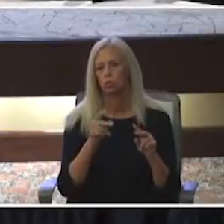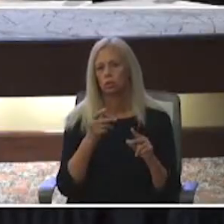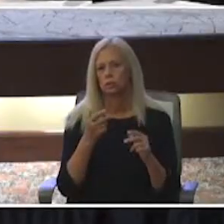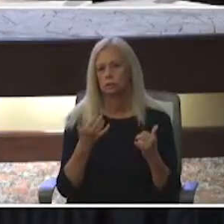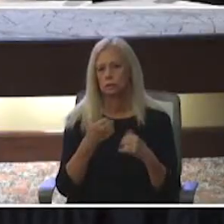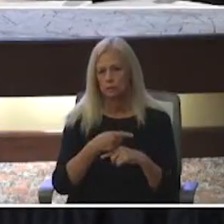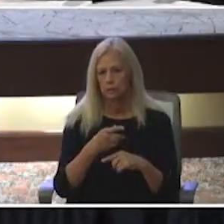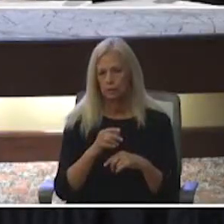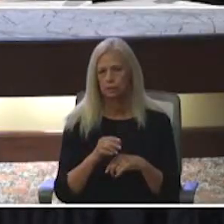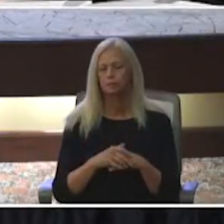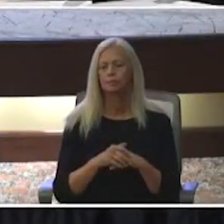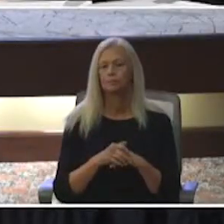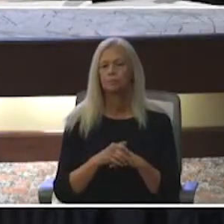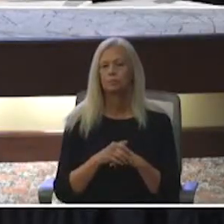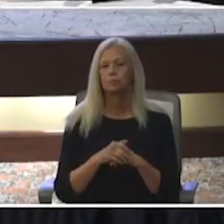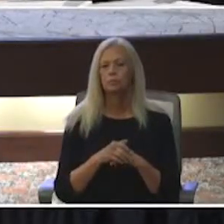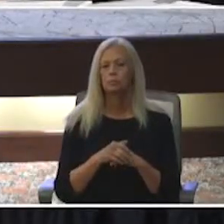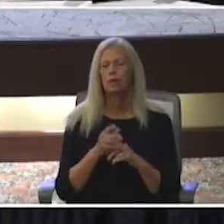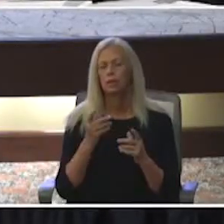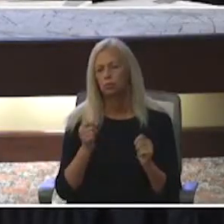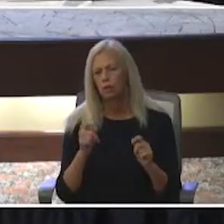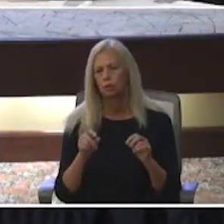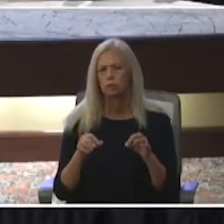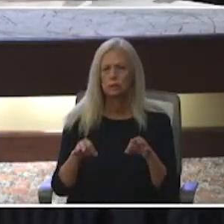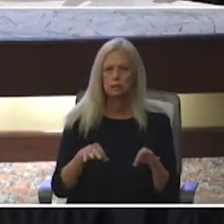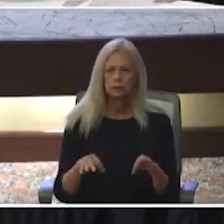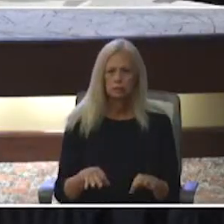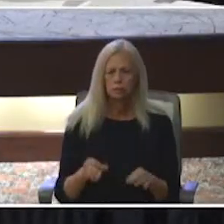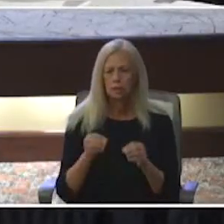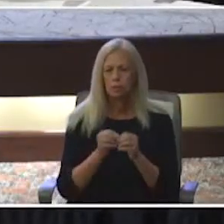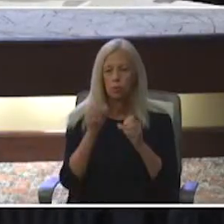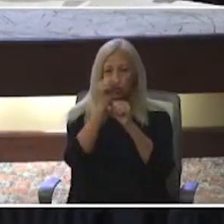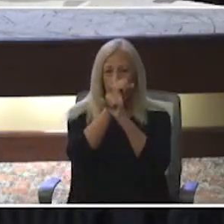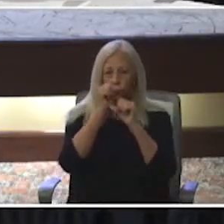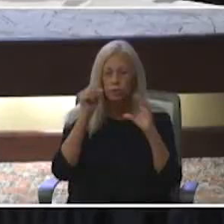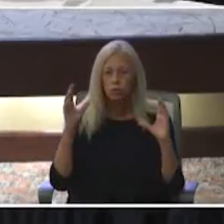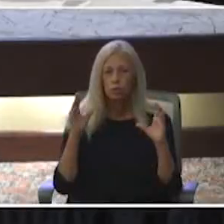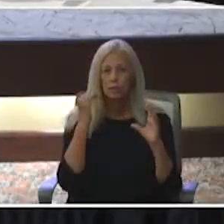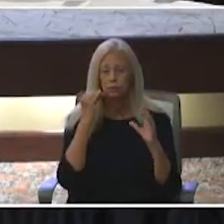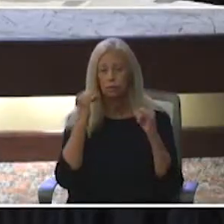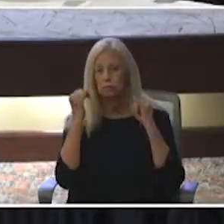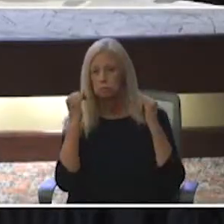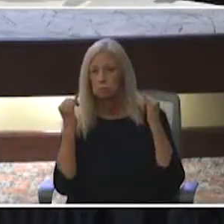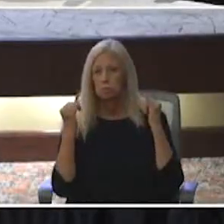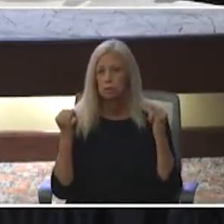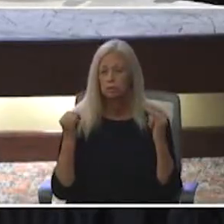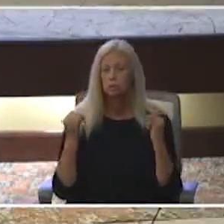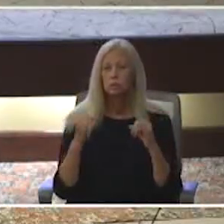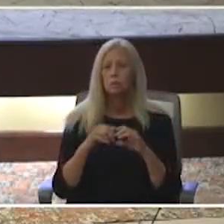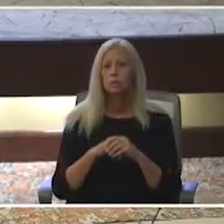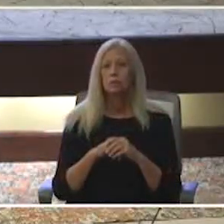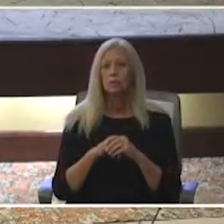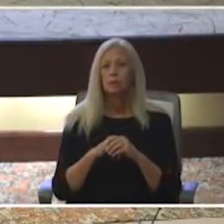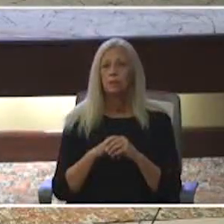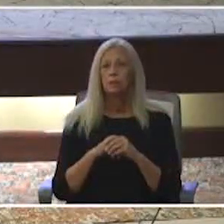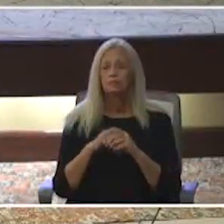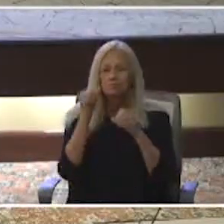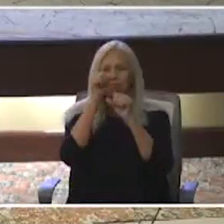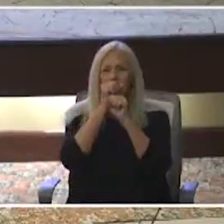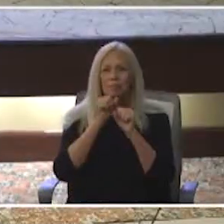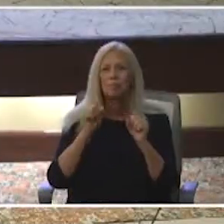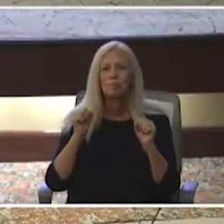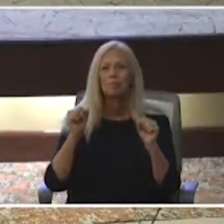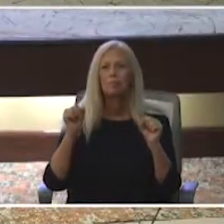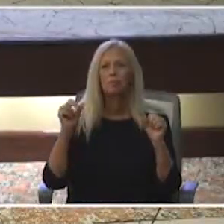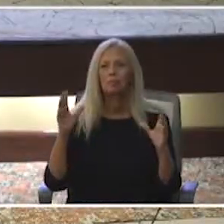So I'm going to try to explain it more visually, if you can imagine this. Imagine that you're given a pile